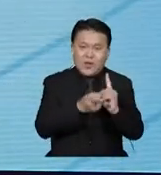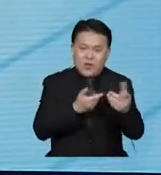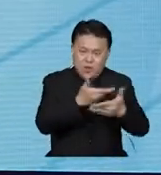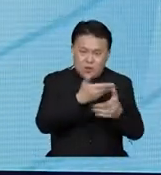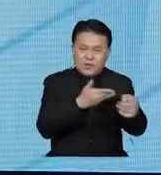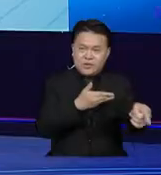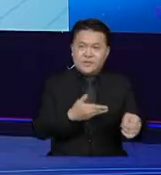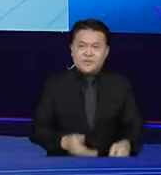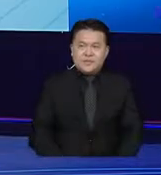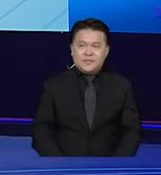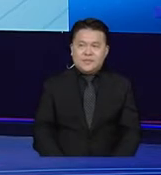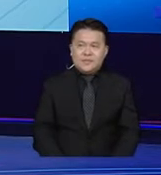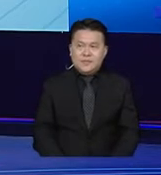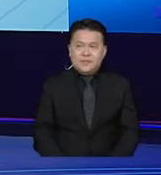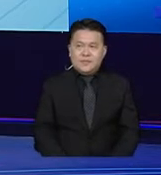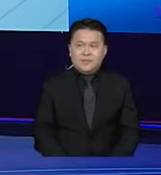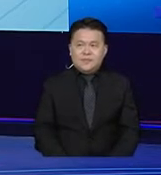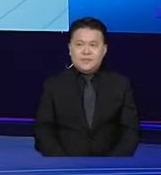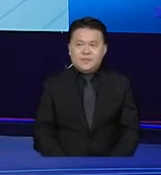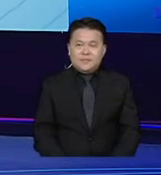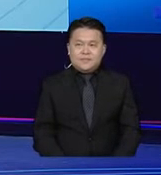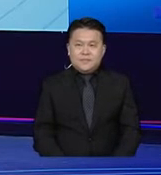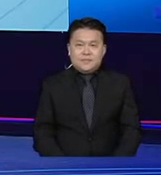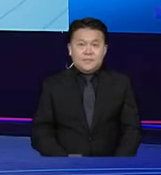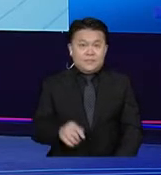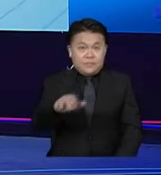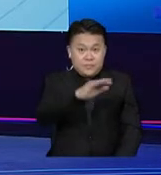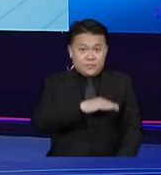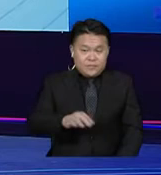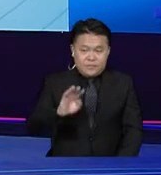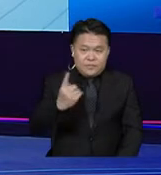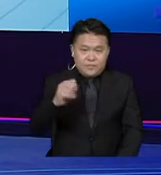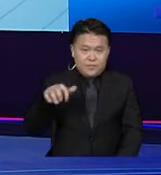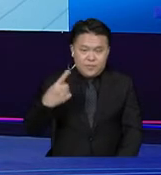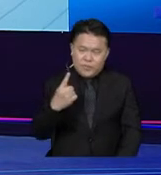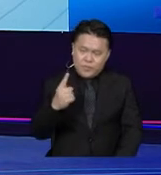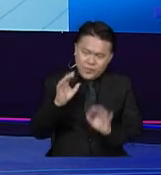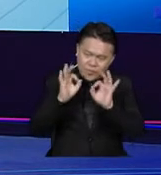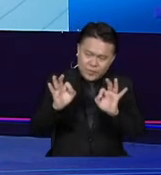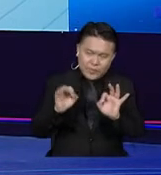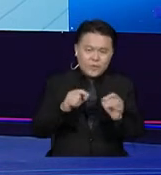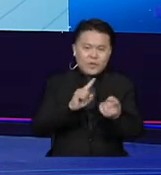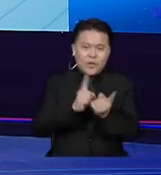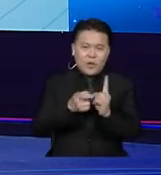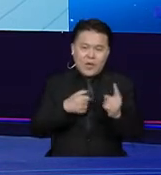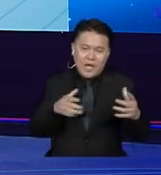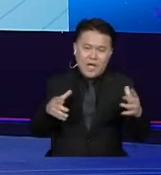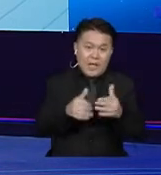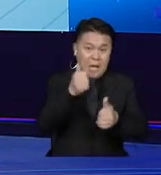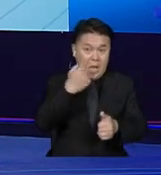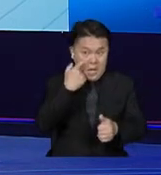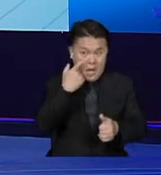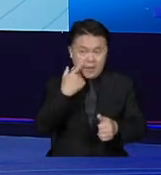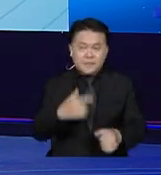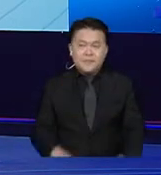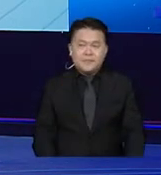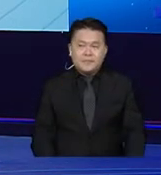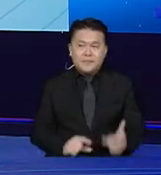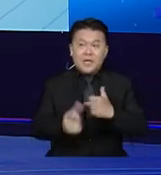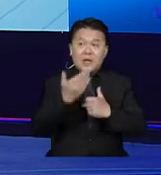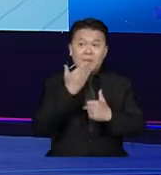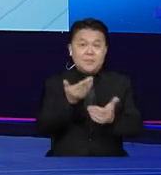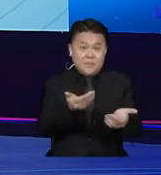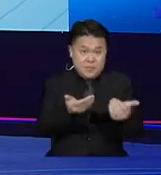the chance to share food with another bonobo. Before they ate breakfast, in the morning, we gave them preferred